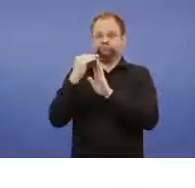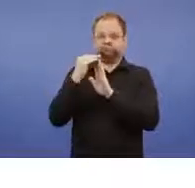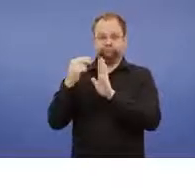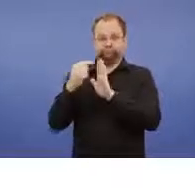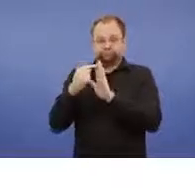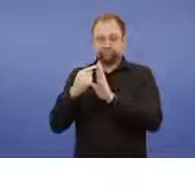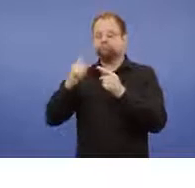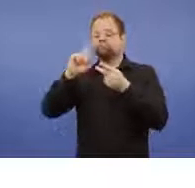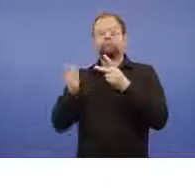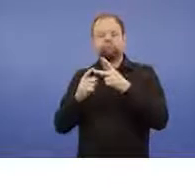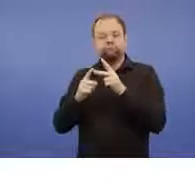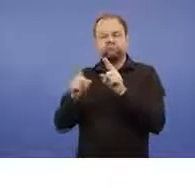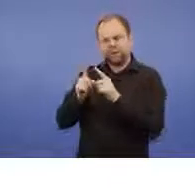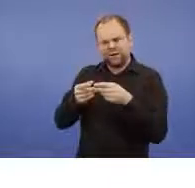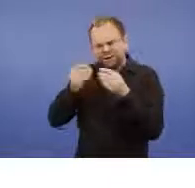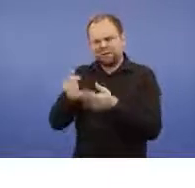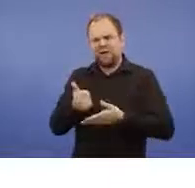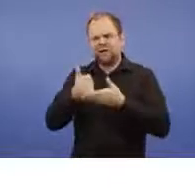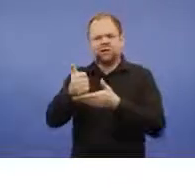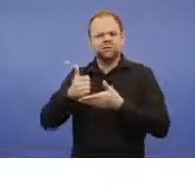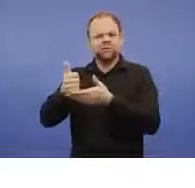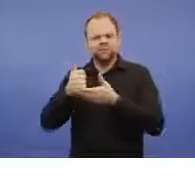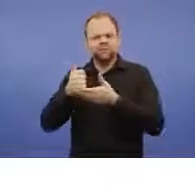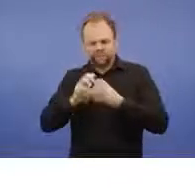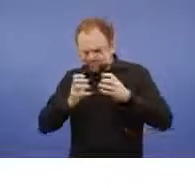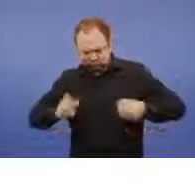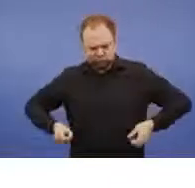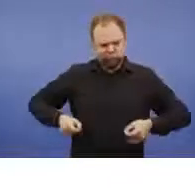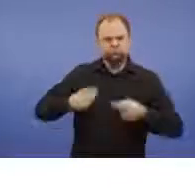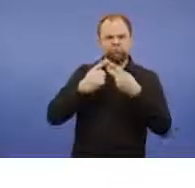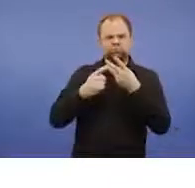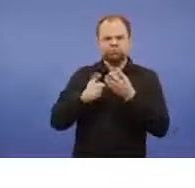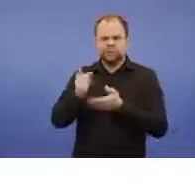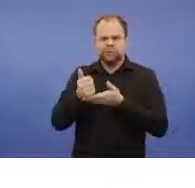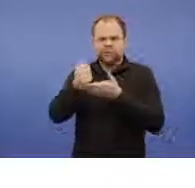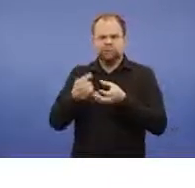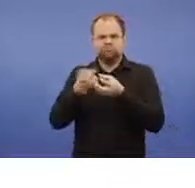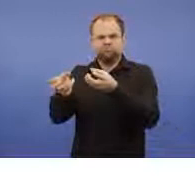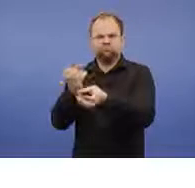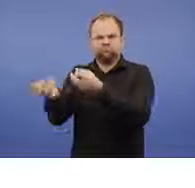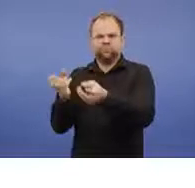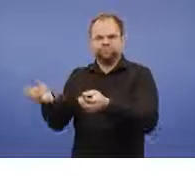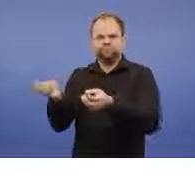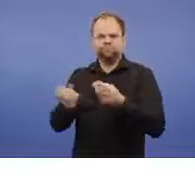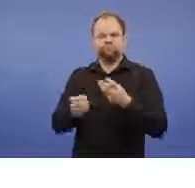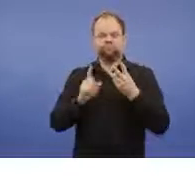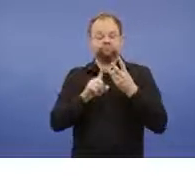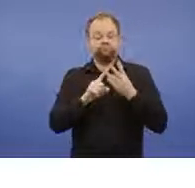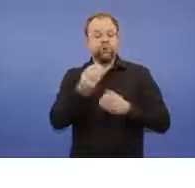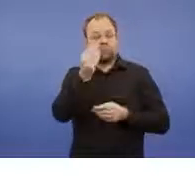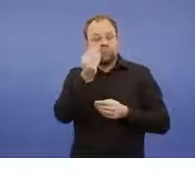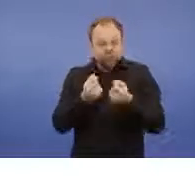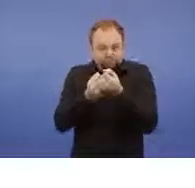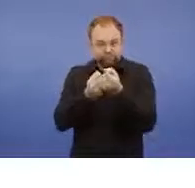needs. And in our midterms recommendation, we will establish